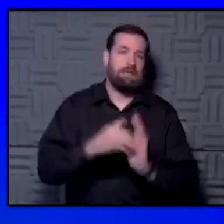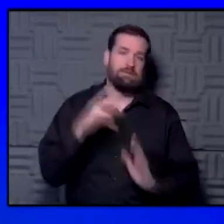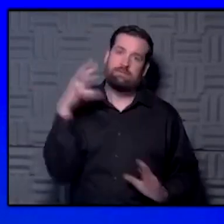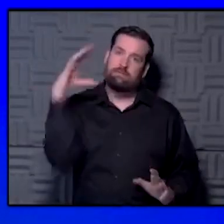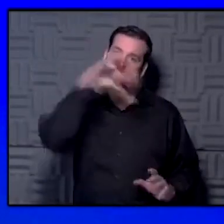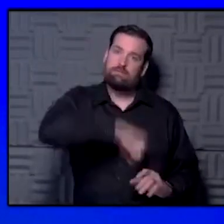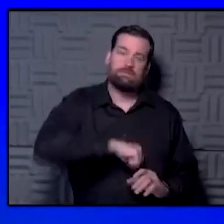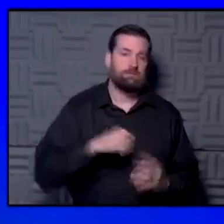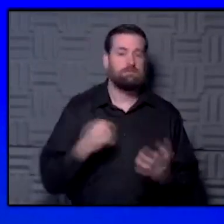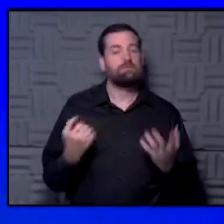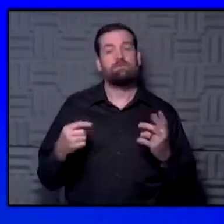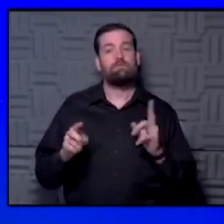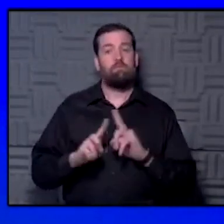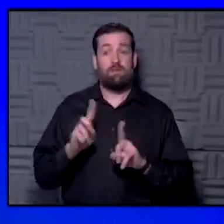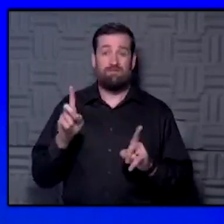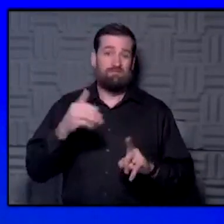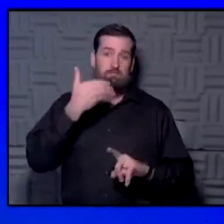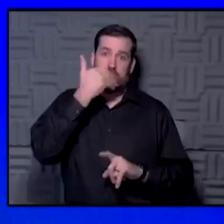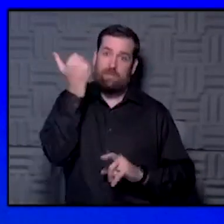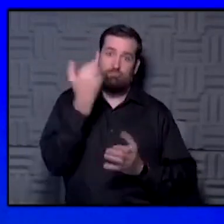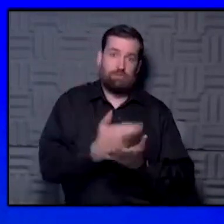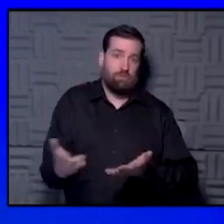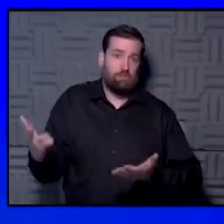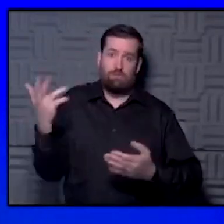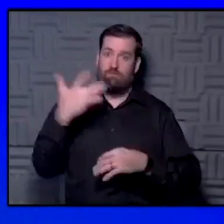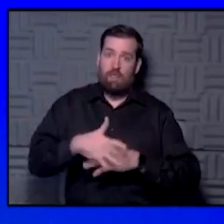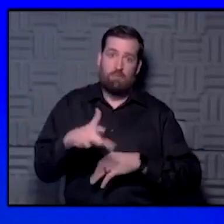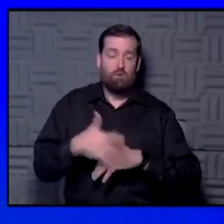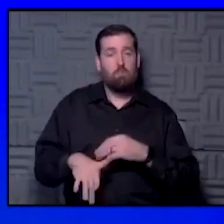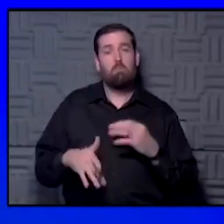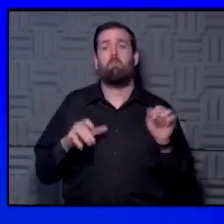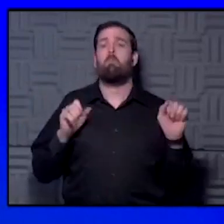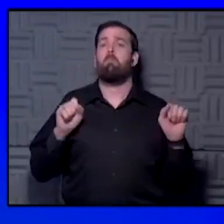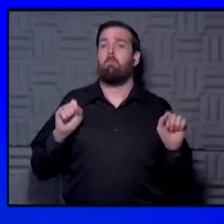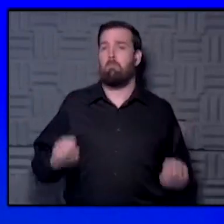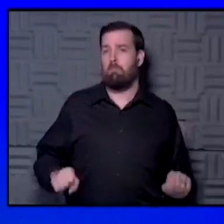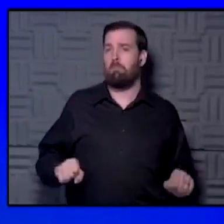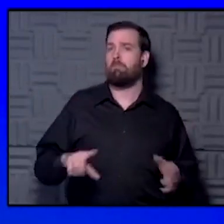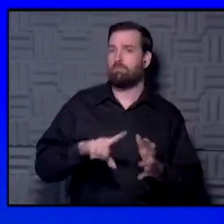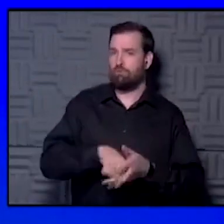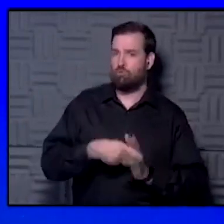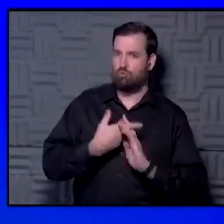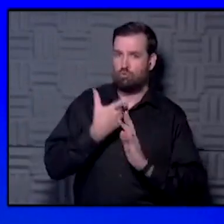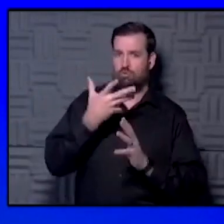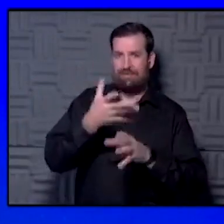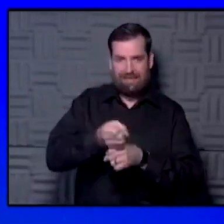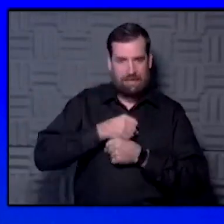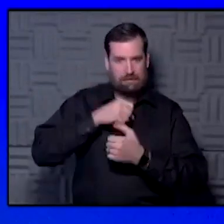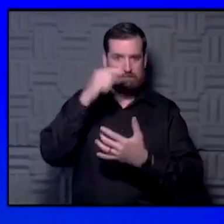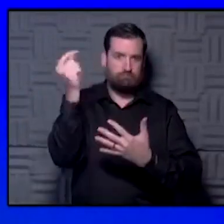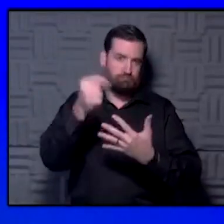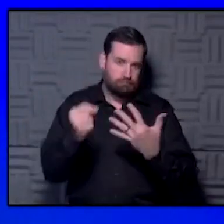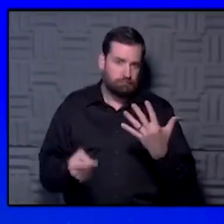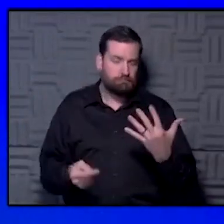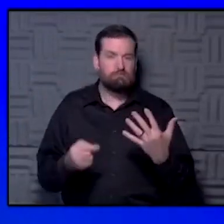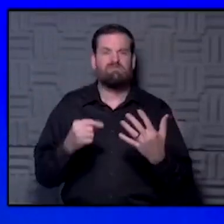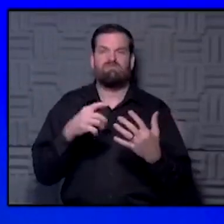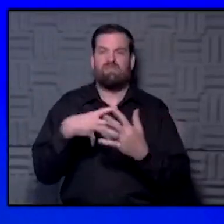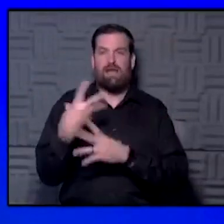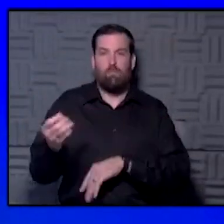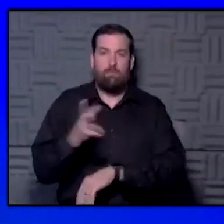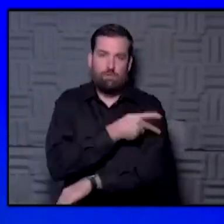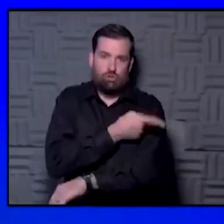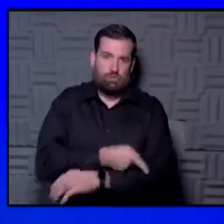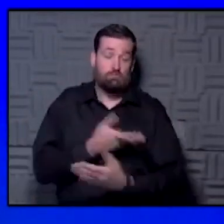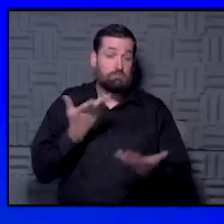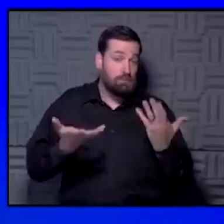but having the best resources at hand, you could probably start to get those things as an outpatient. He may or may